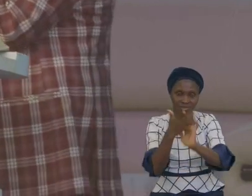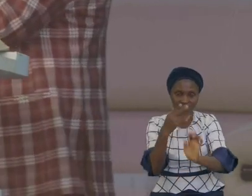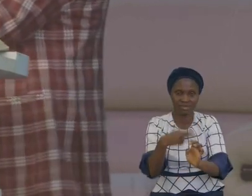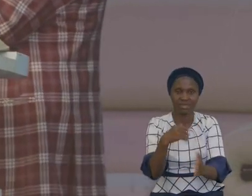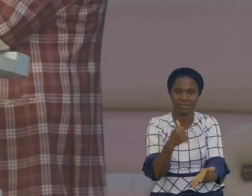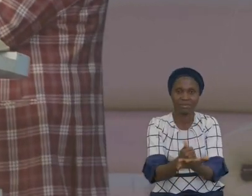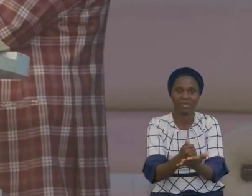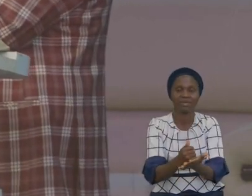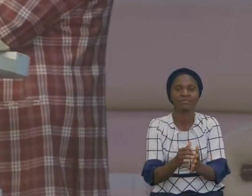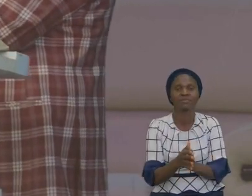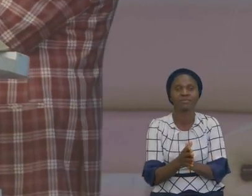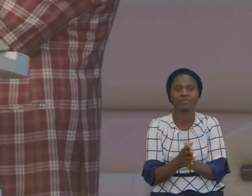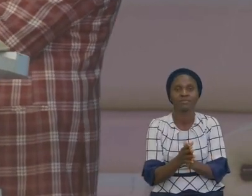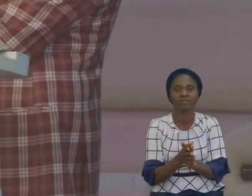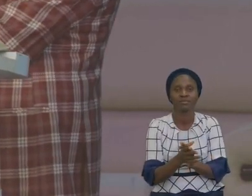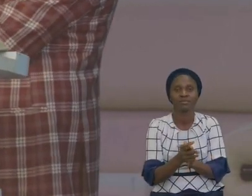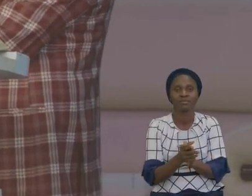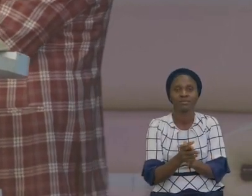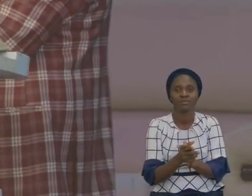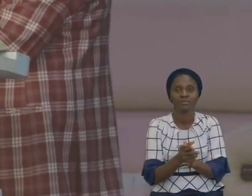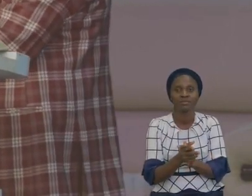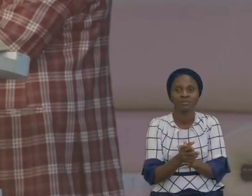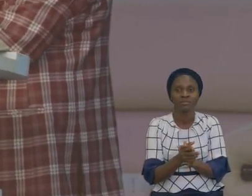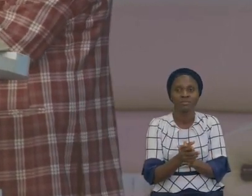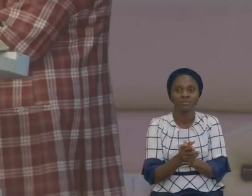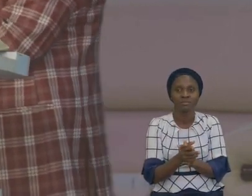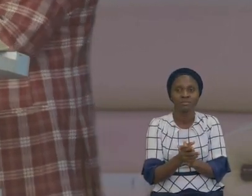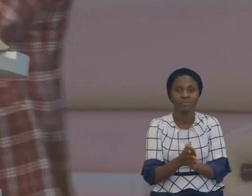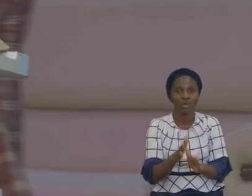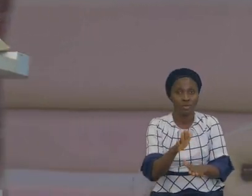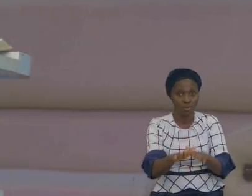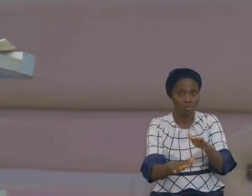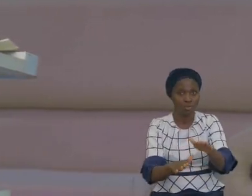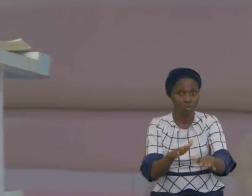Walking on the King's highway,